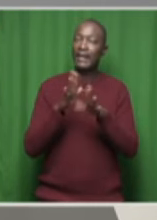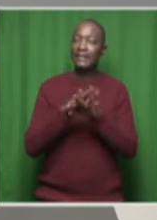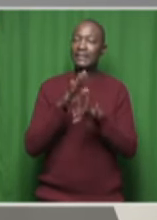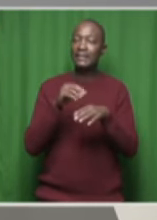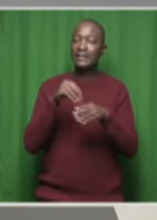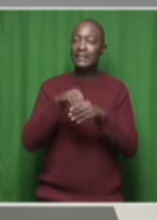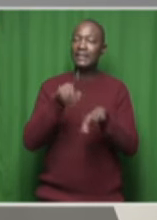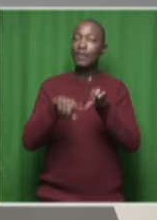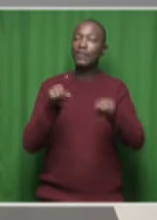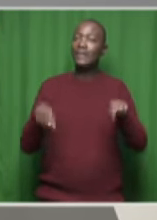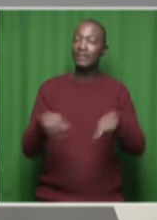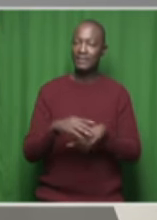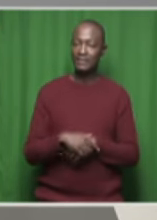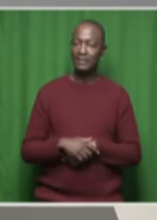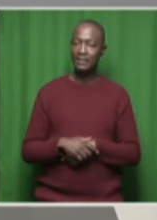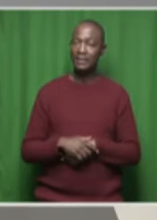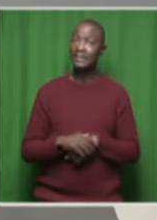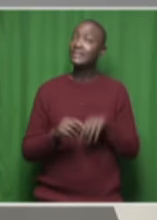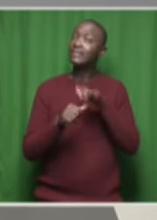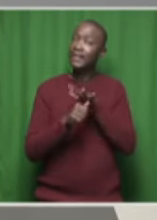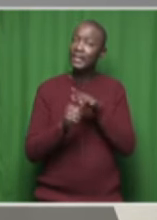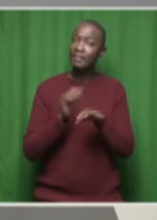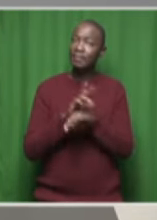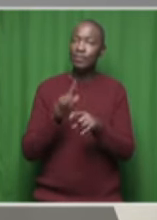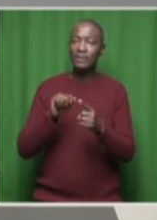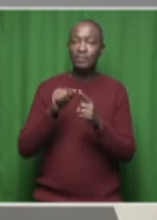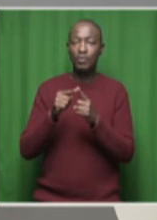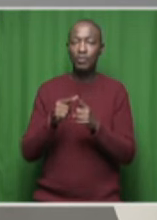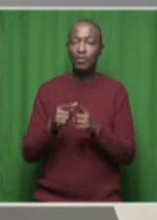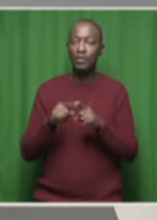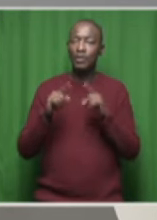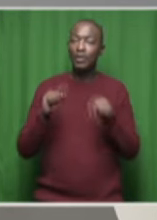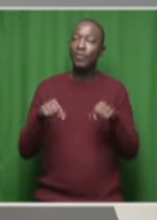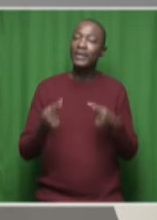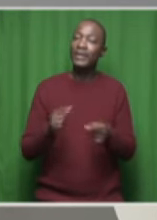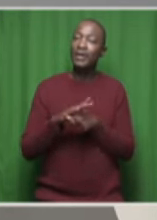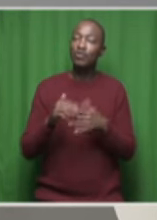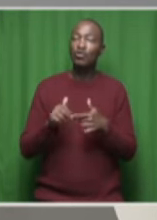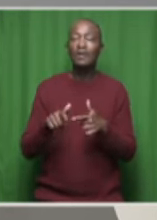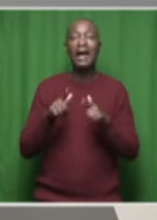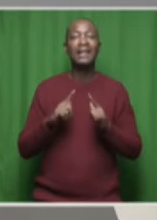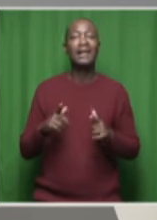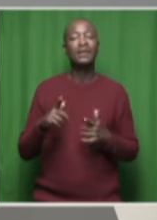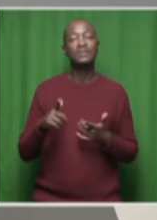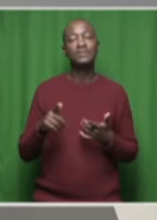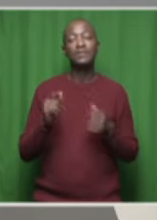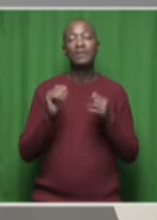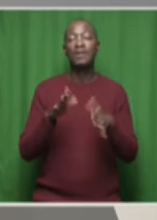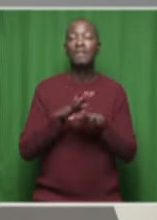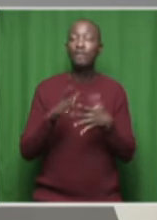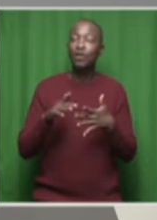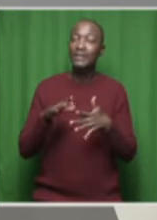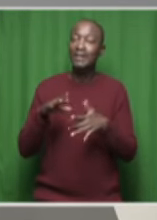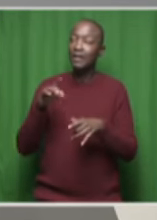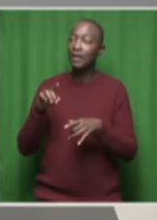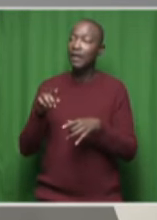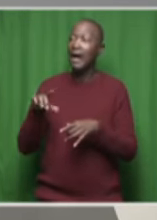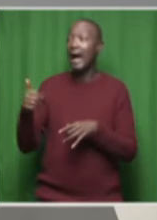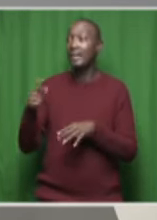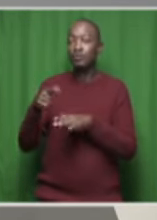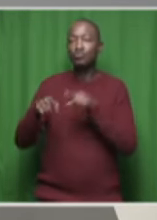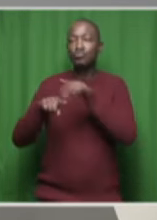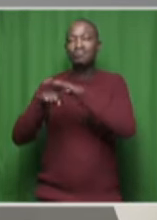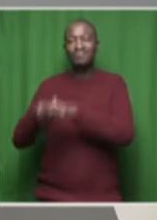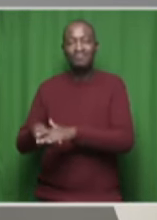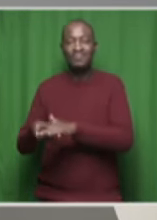a fundamentally important point. We can't allow for the domination of one by the other. We